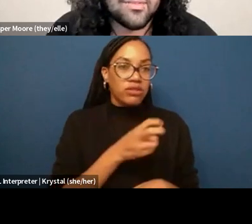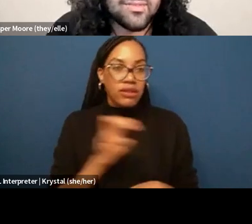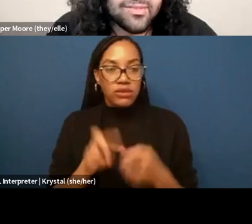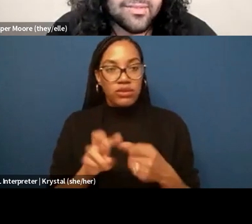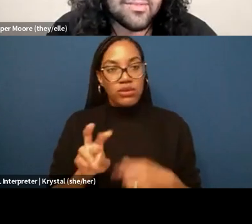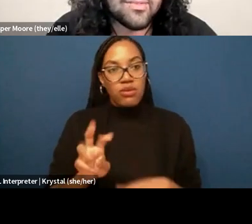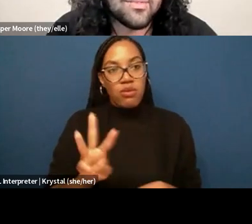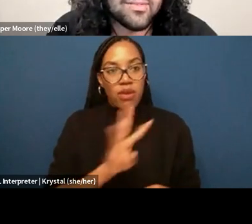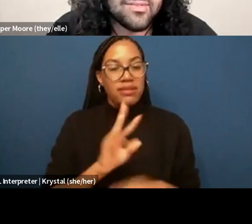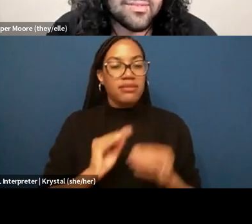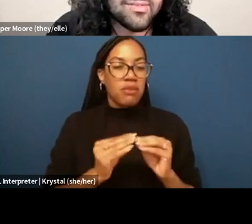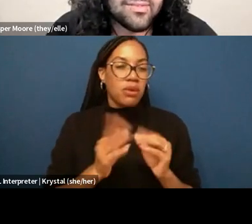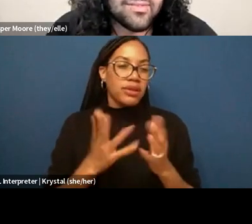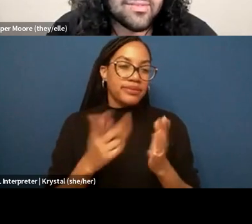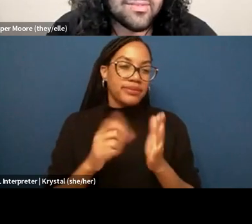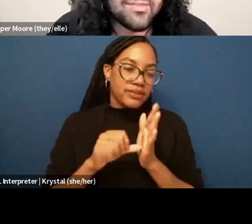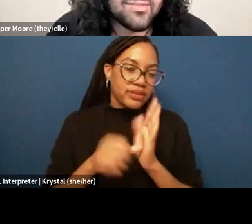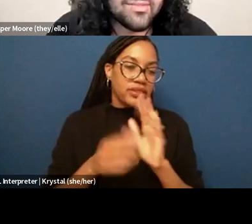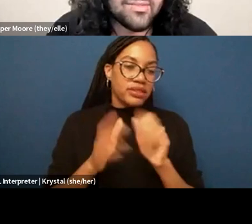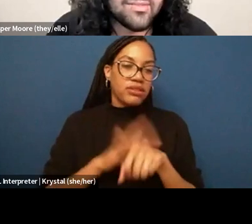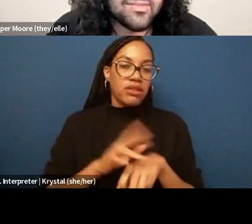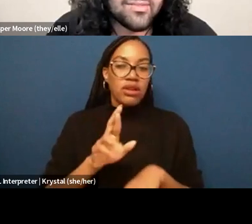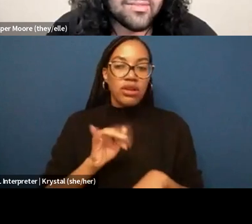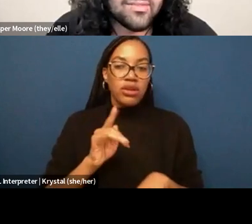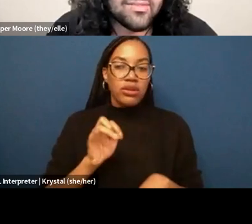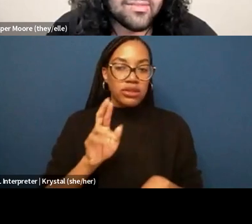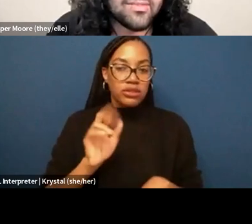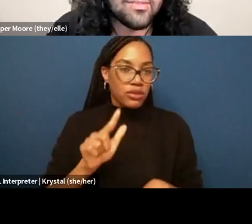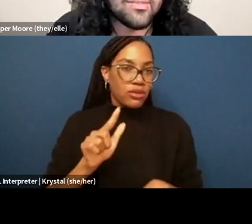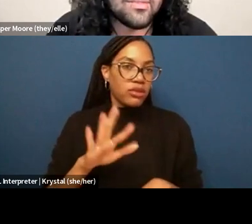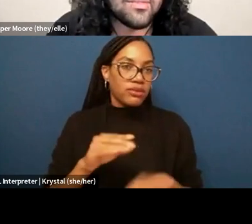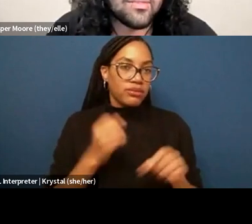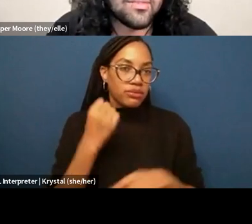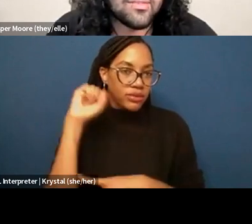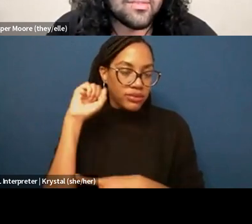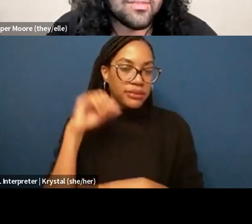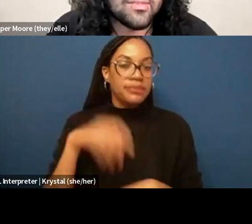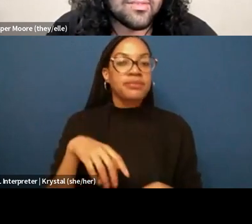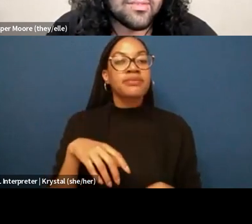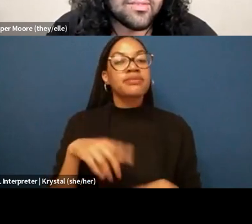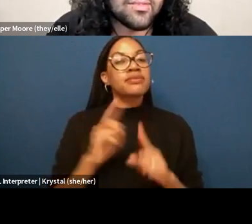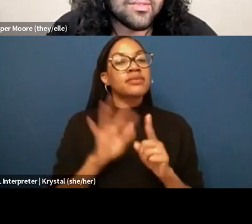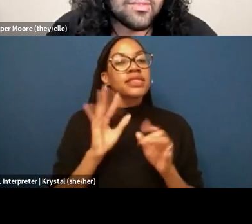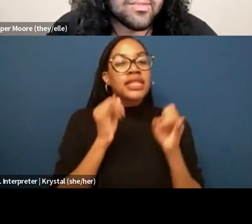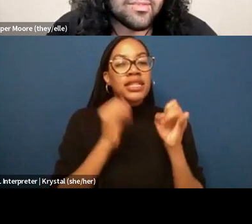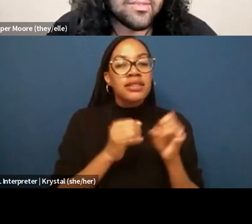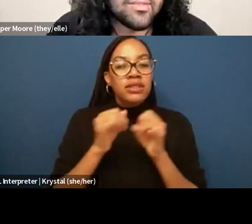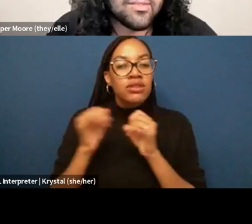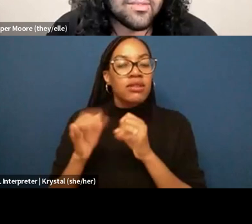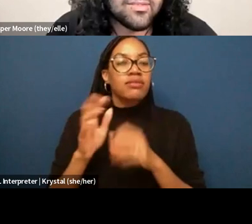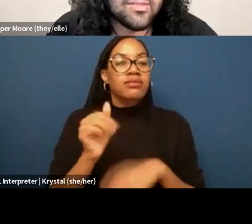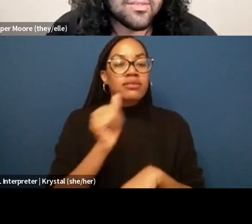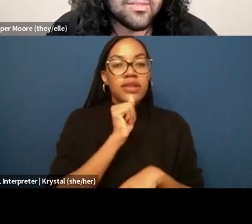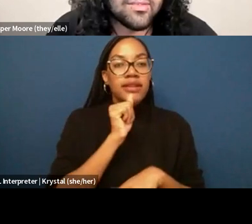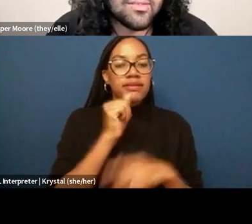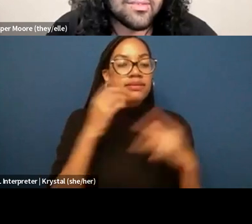ritual, movement, community practice. The individualized private meditation